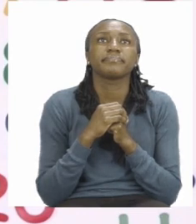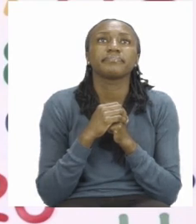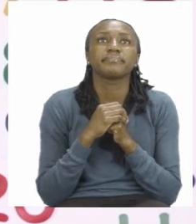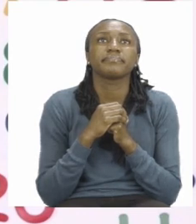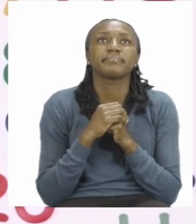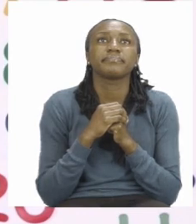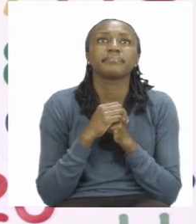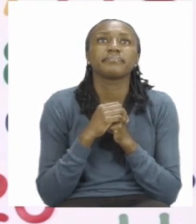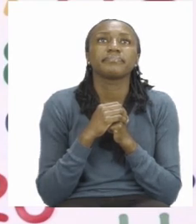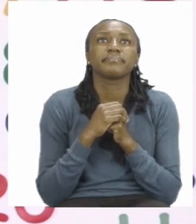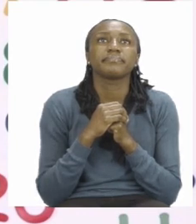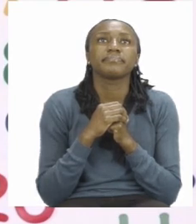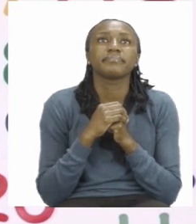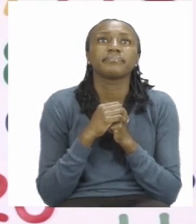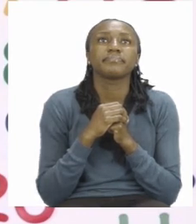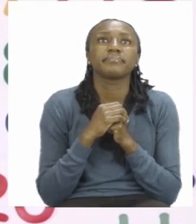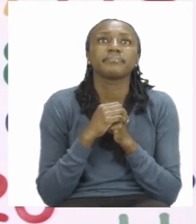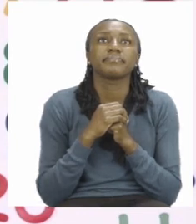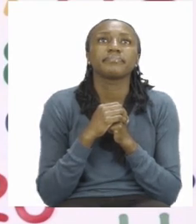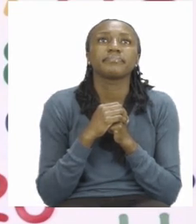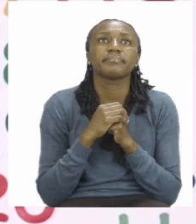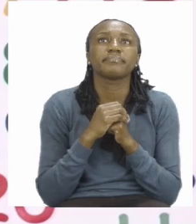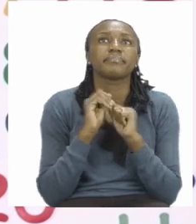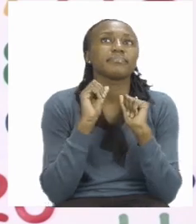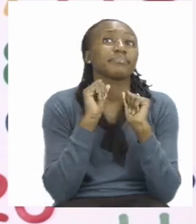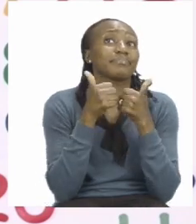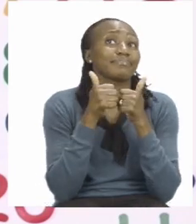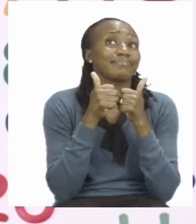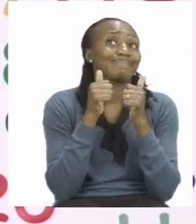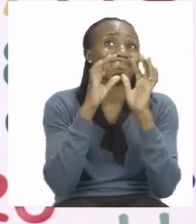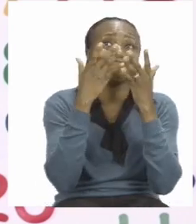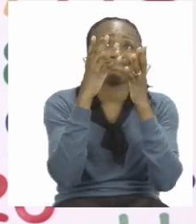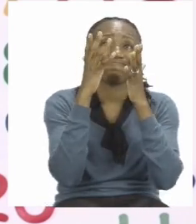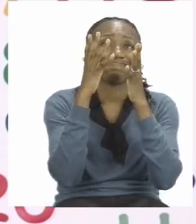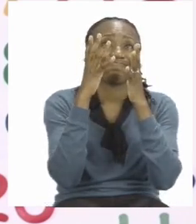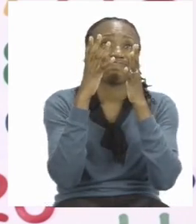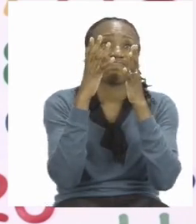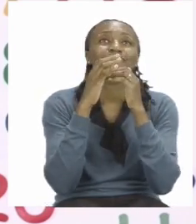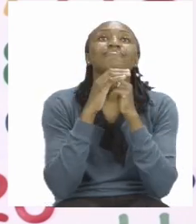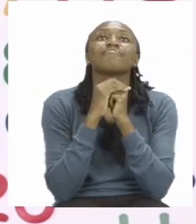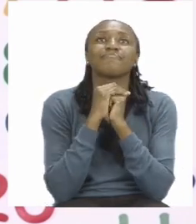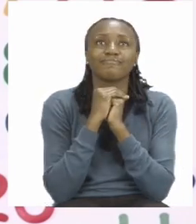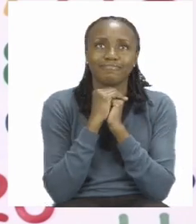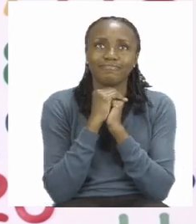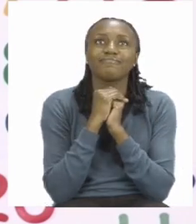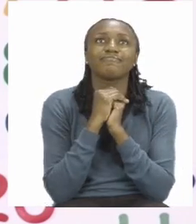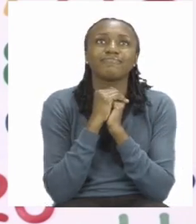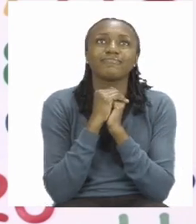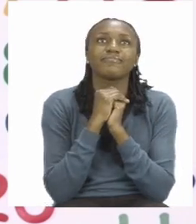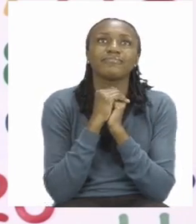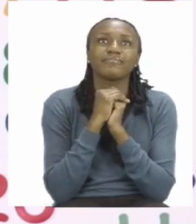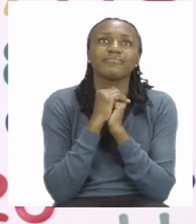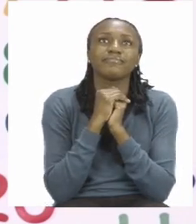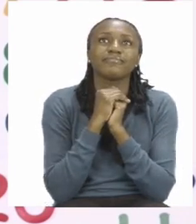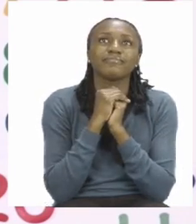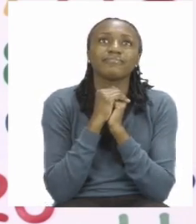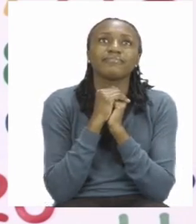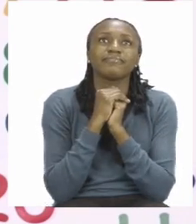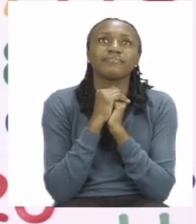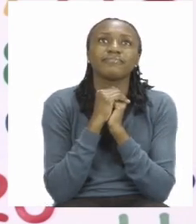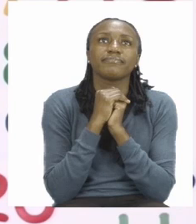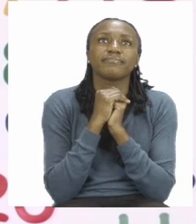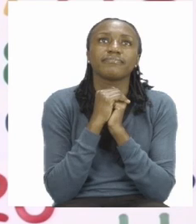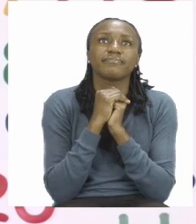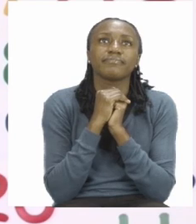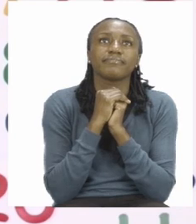and round. Well done. So make sure that when you are doing your tracing, there are 3